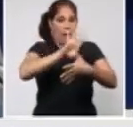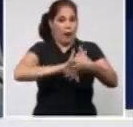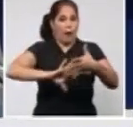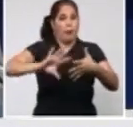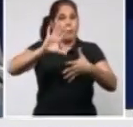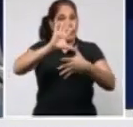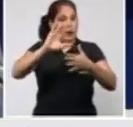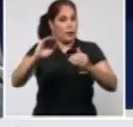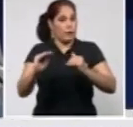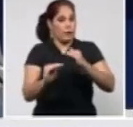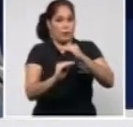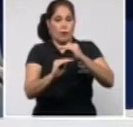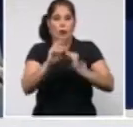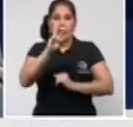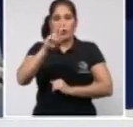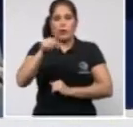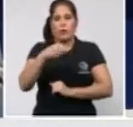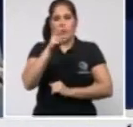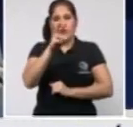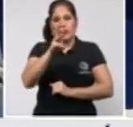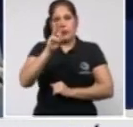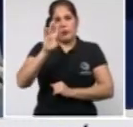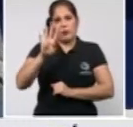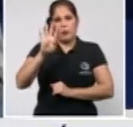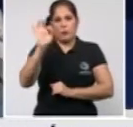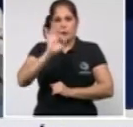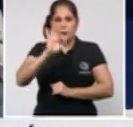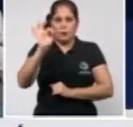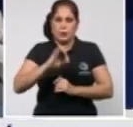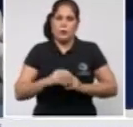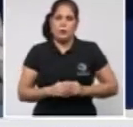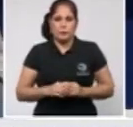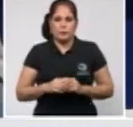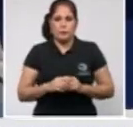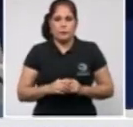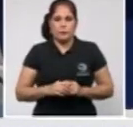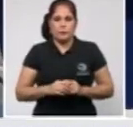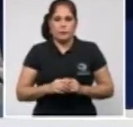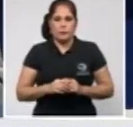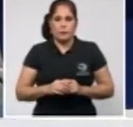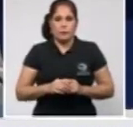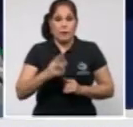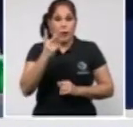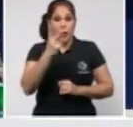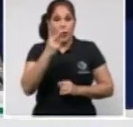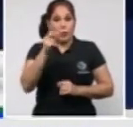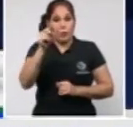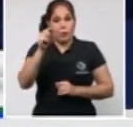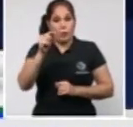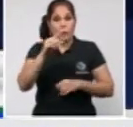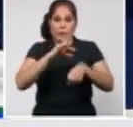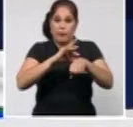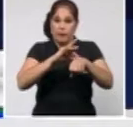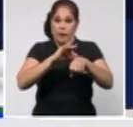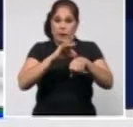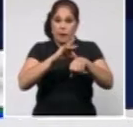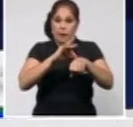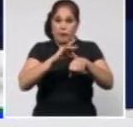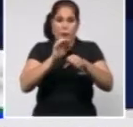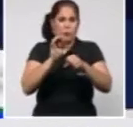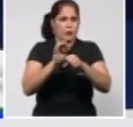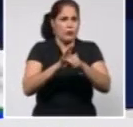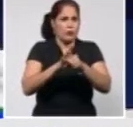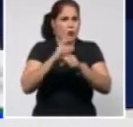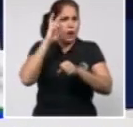I always mention, 2 people were evacuated at the start of the pandemic. Yesterday, 27 people